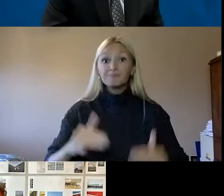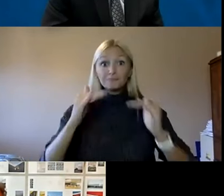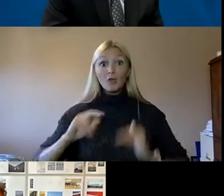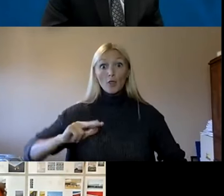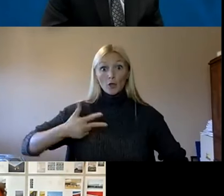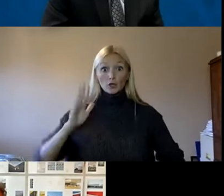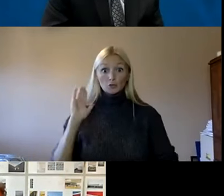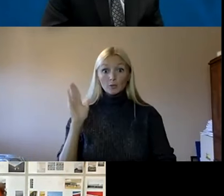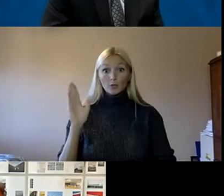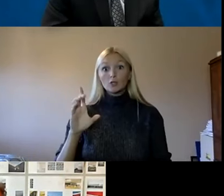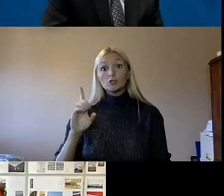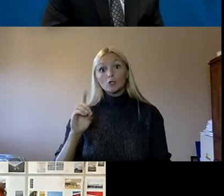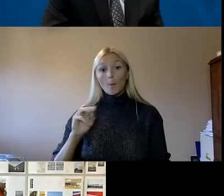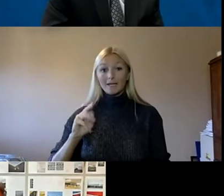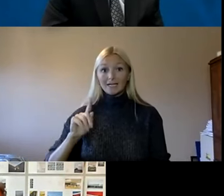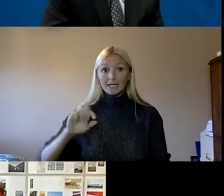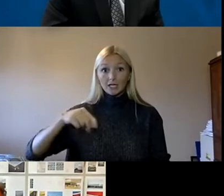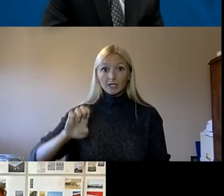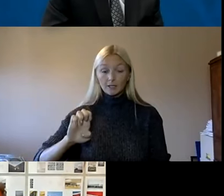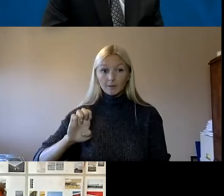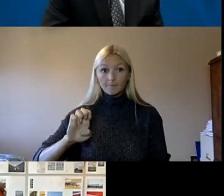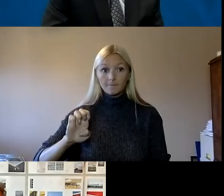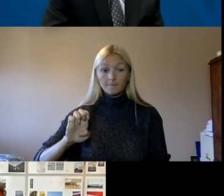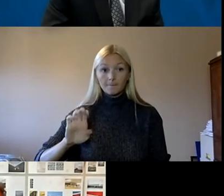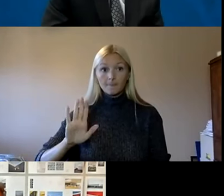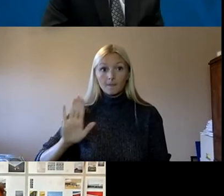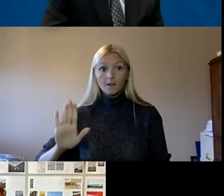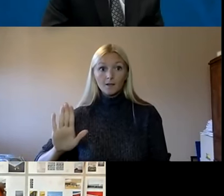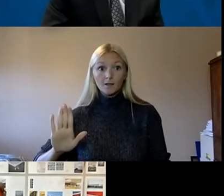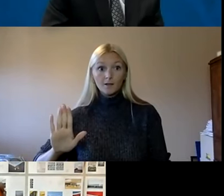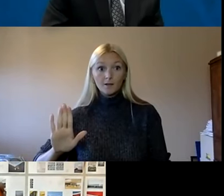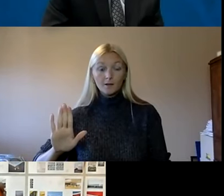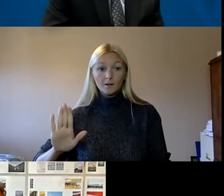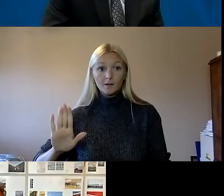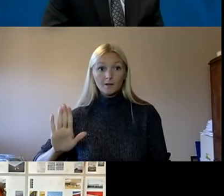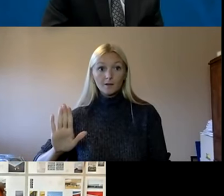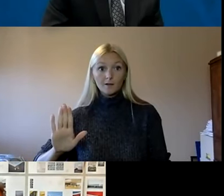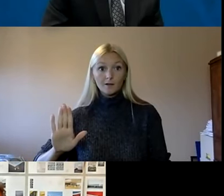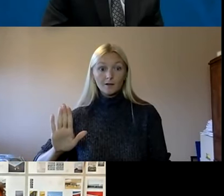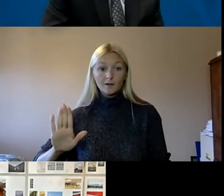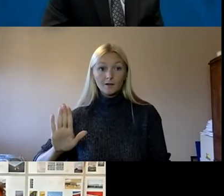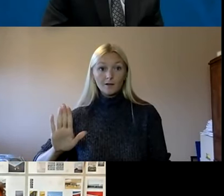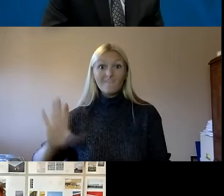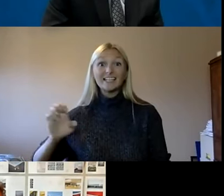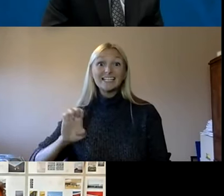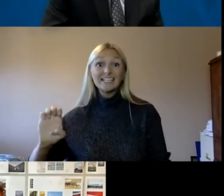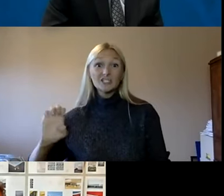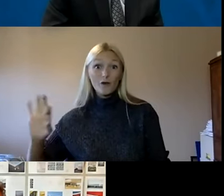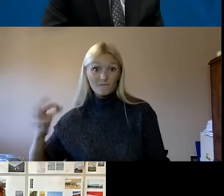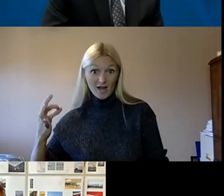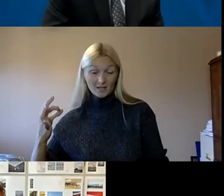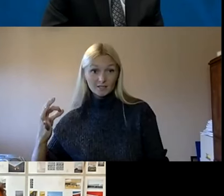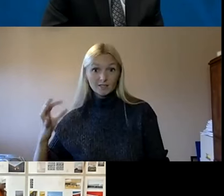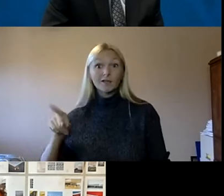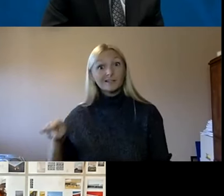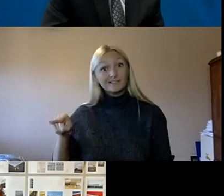speaker is Dominique Coulon, which is based in Strasbourg in Eastern France. He's right